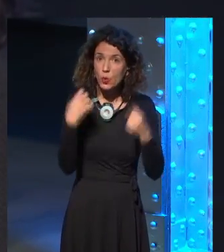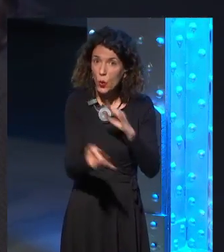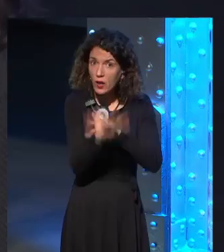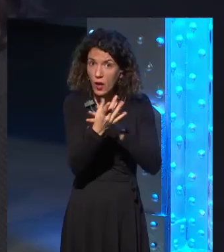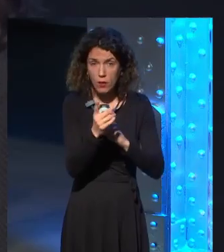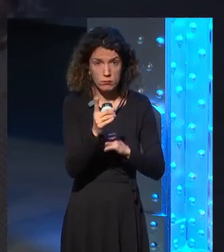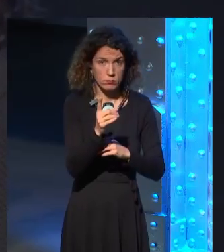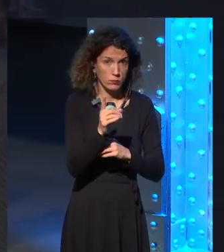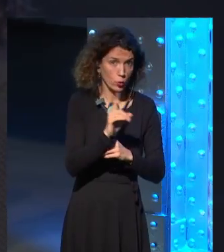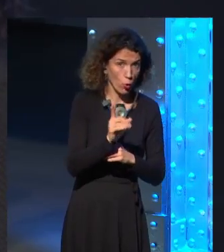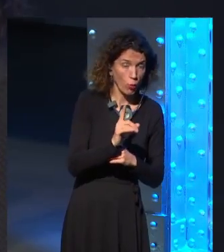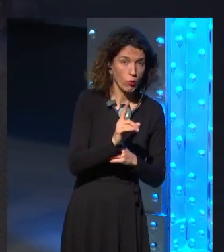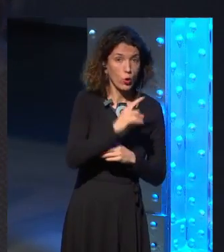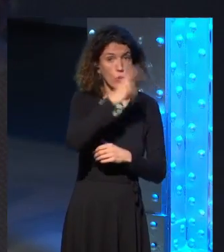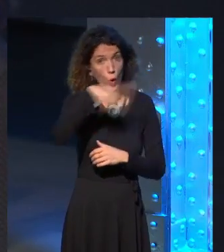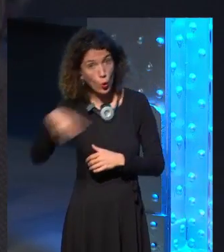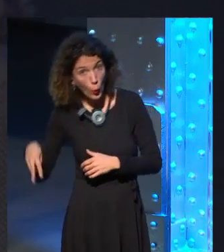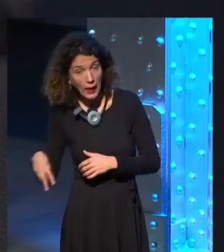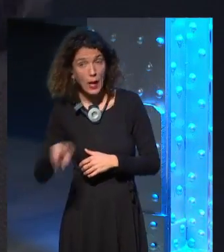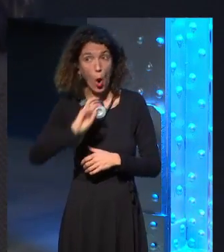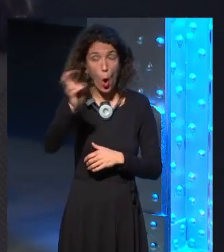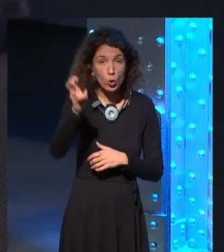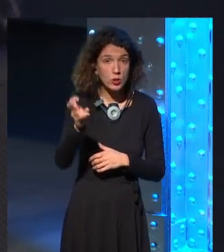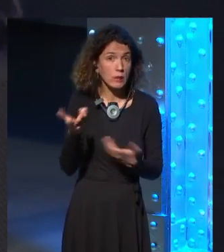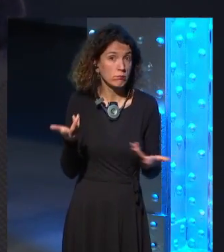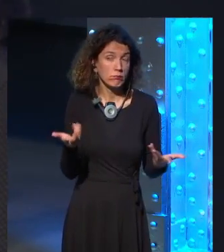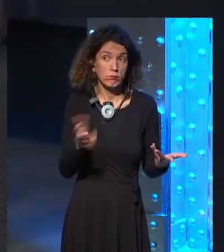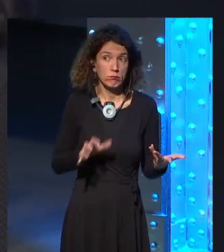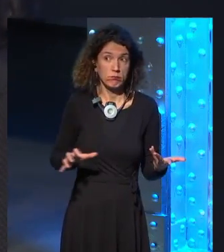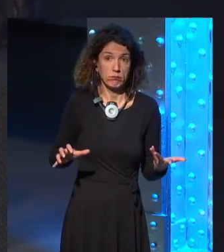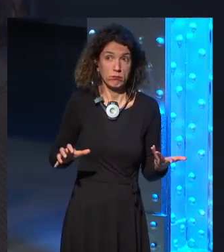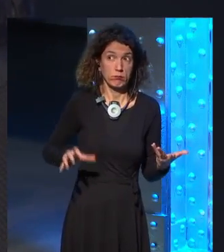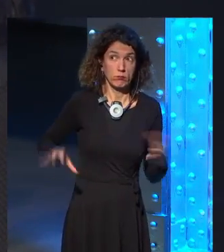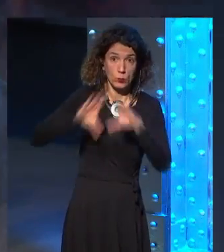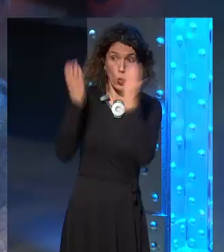world, at least. Health is built where people live their lives.